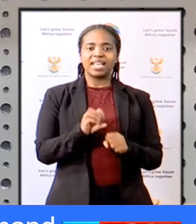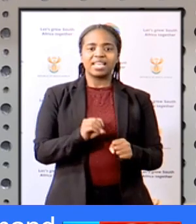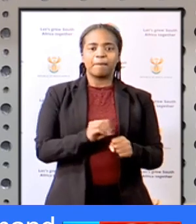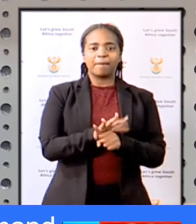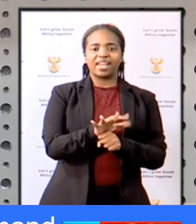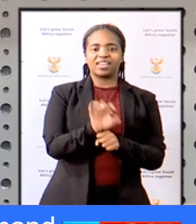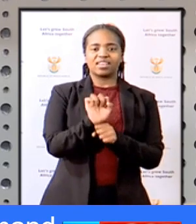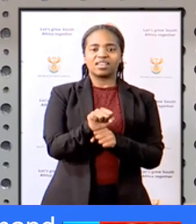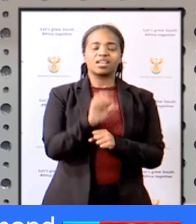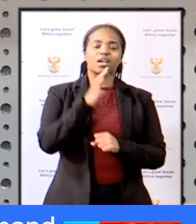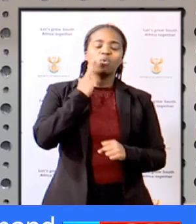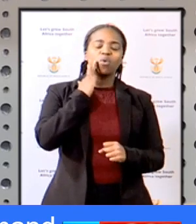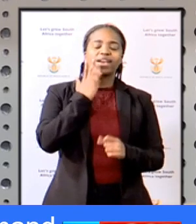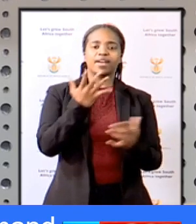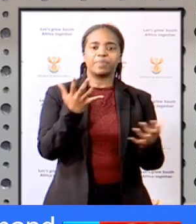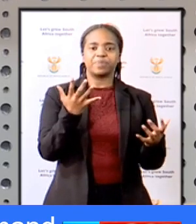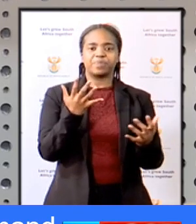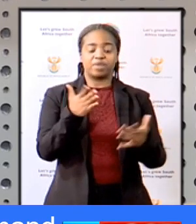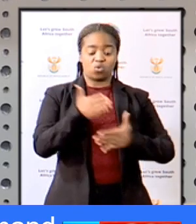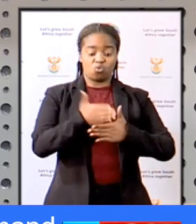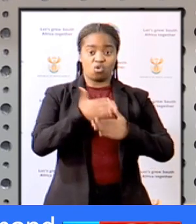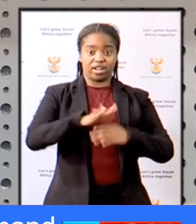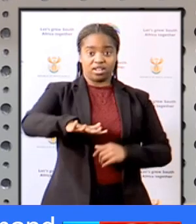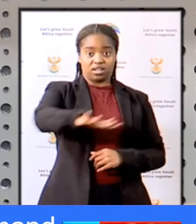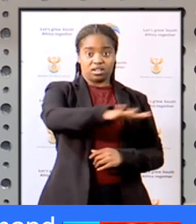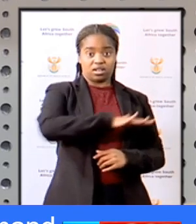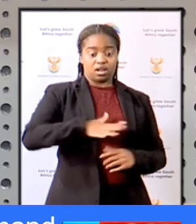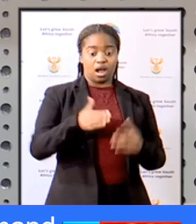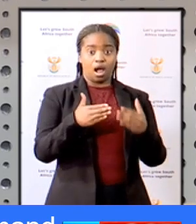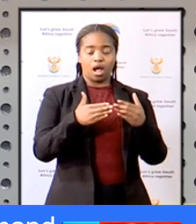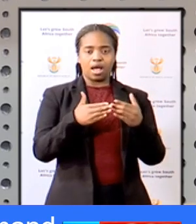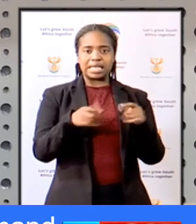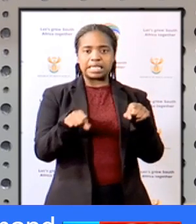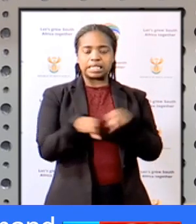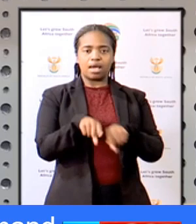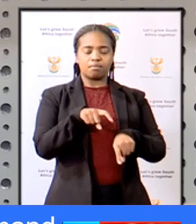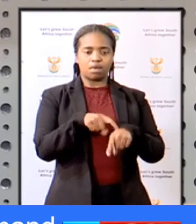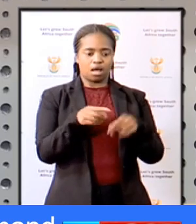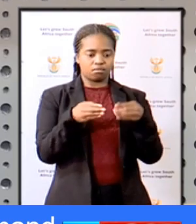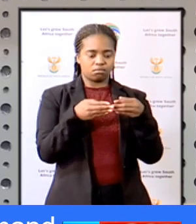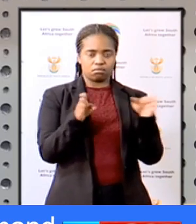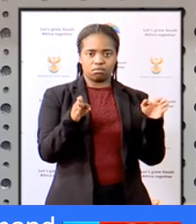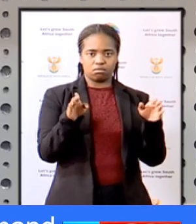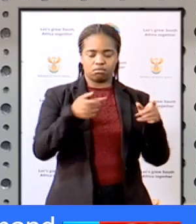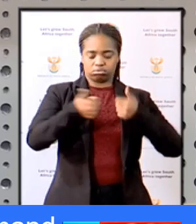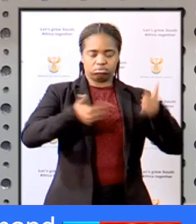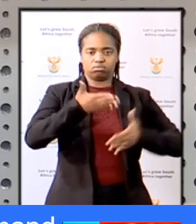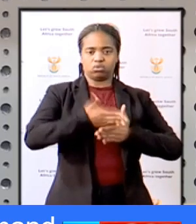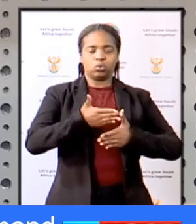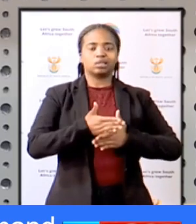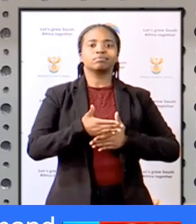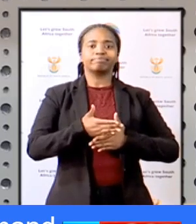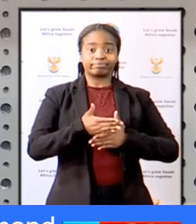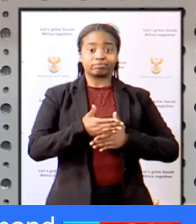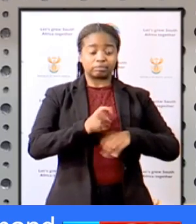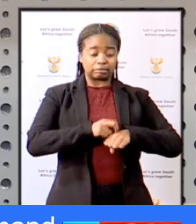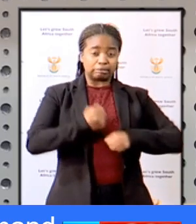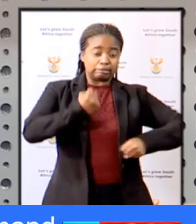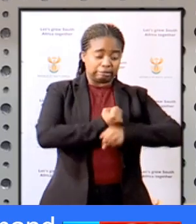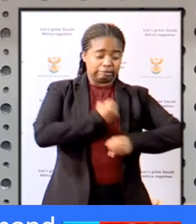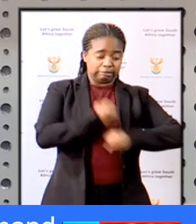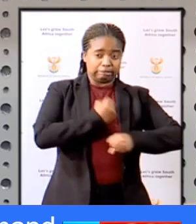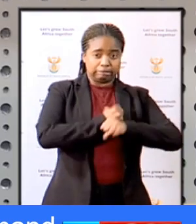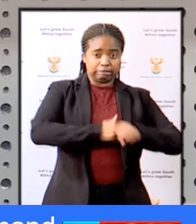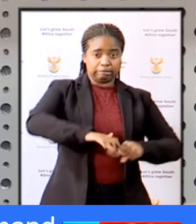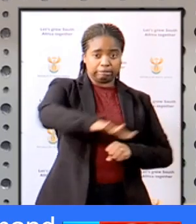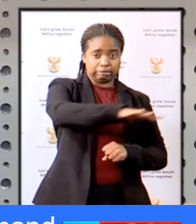when many workplaces are opened at the same time. There are some sectors where more work needs to be done with that